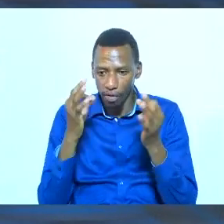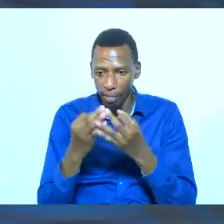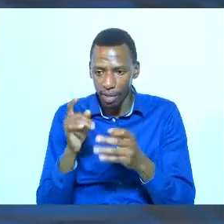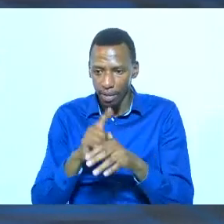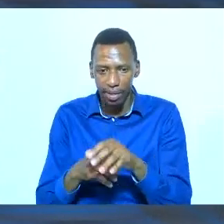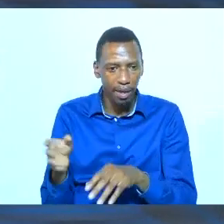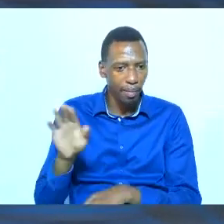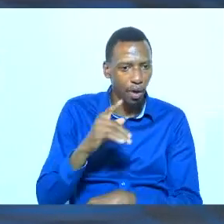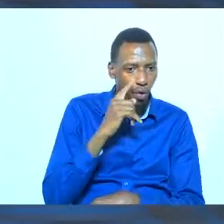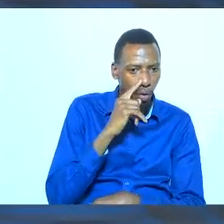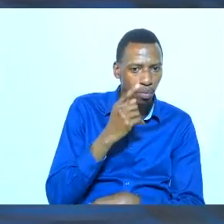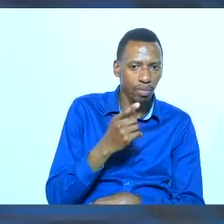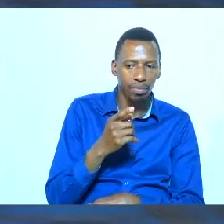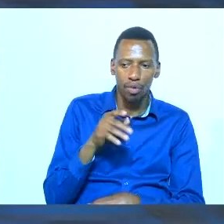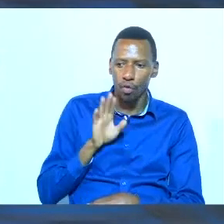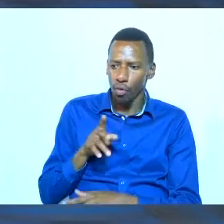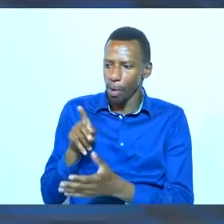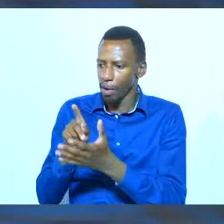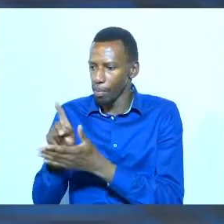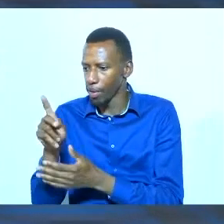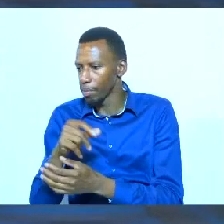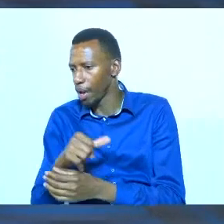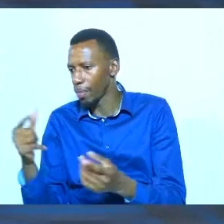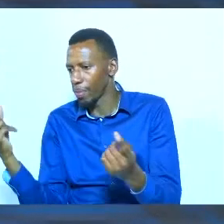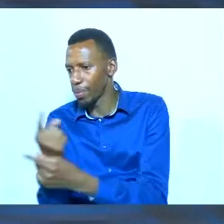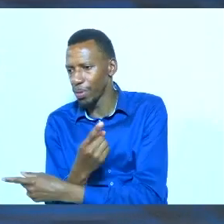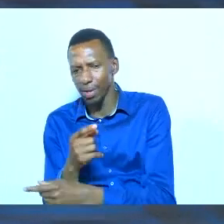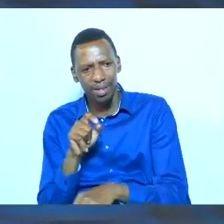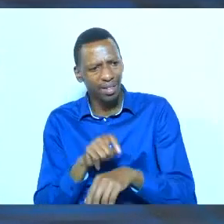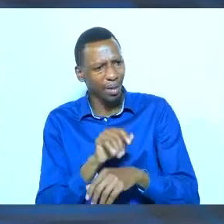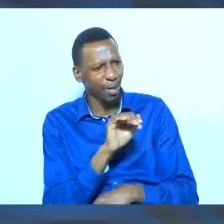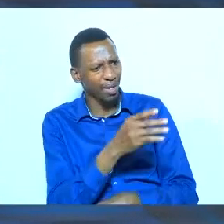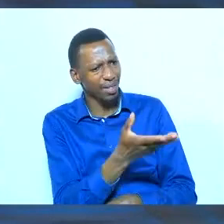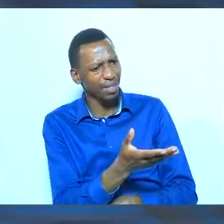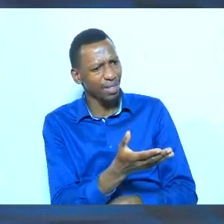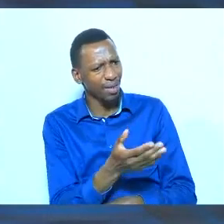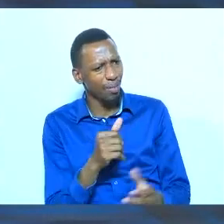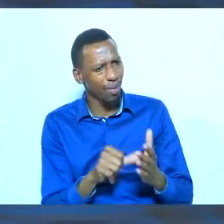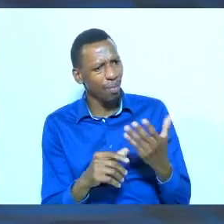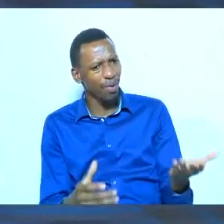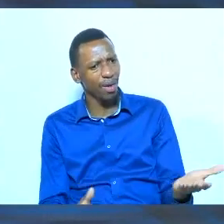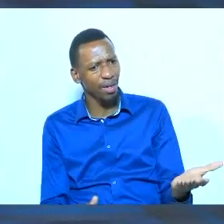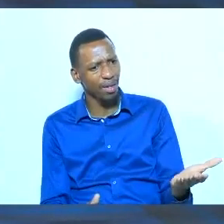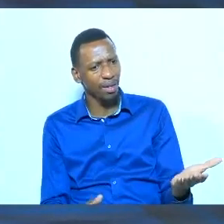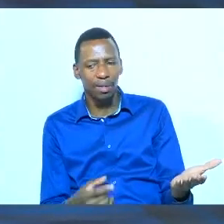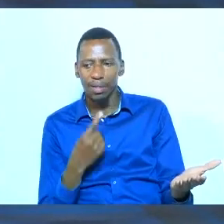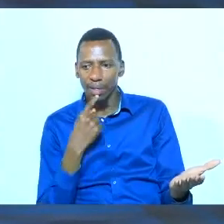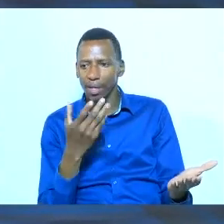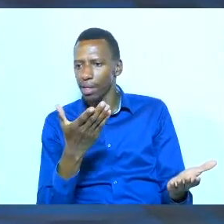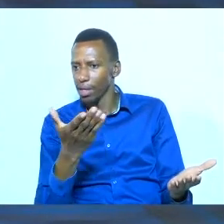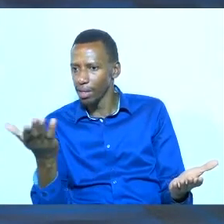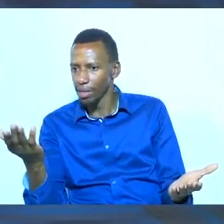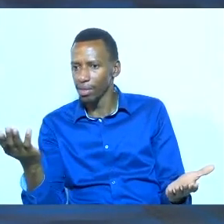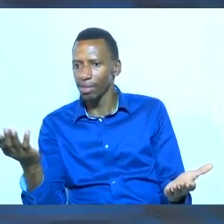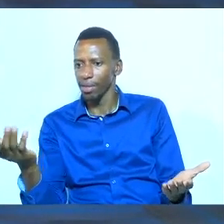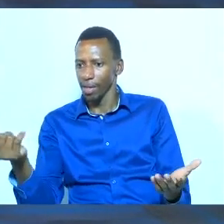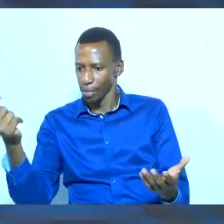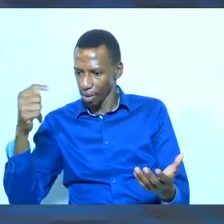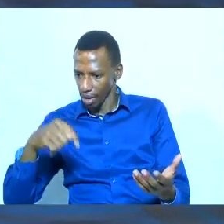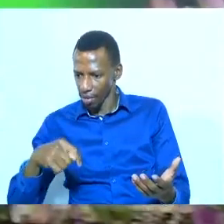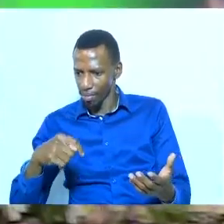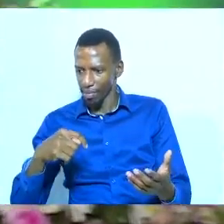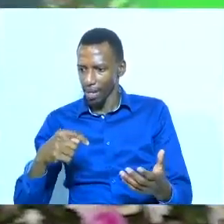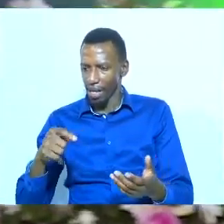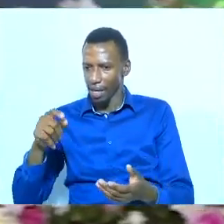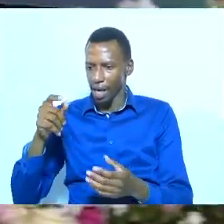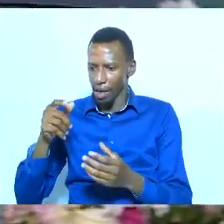back home, the woman has bought something else. And when you ask her, what's wrong with it? They say, they were here and they were in promotion. So